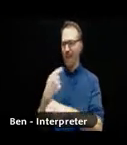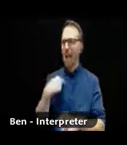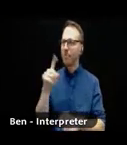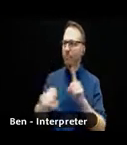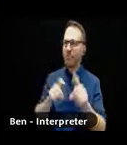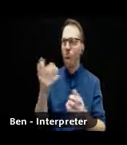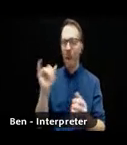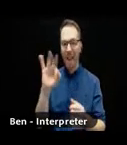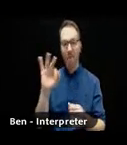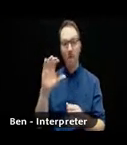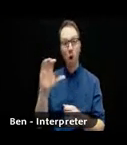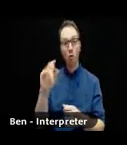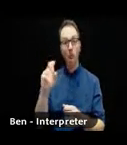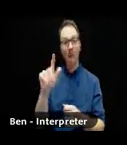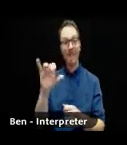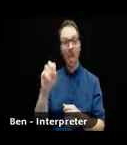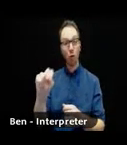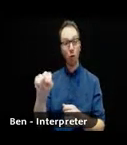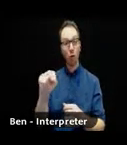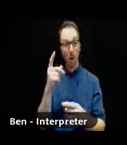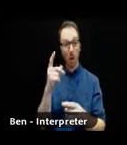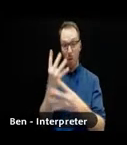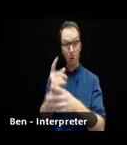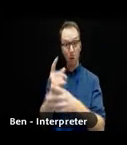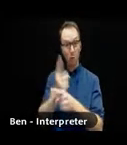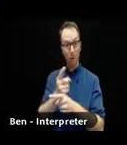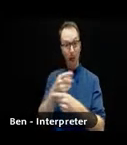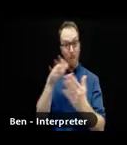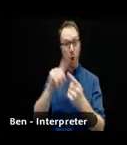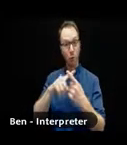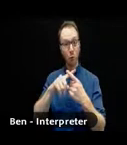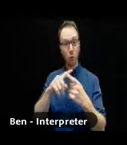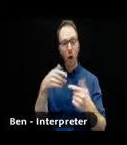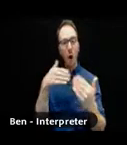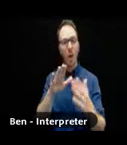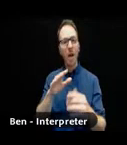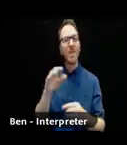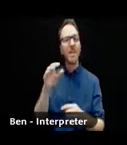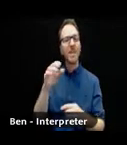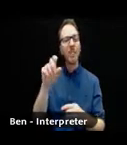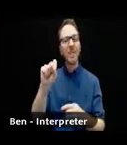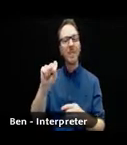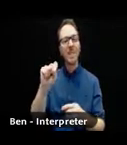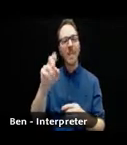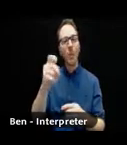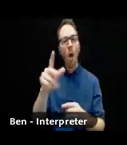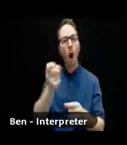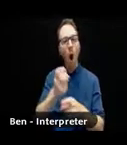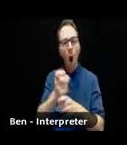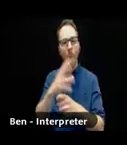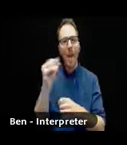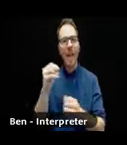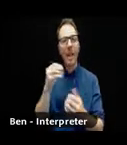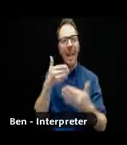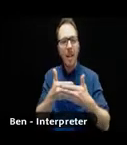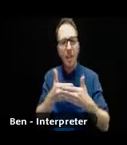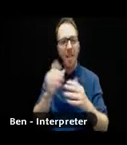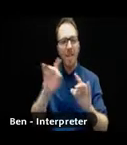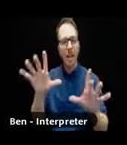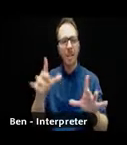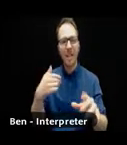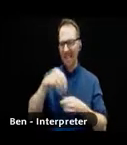whether criminalization was the right approach to addressing intimate partner violence and sexual harm. I'd had a personal change of heart myself about